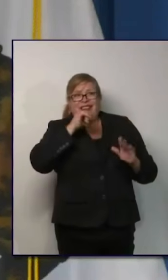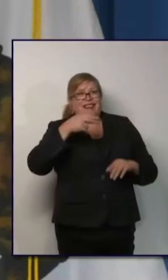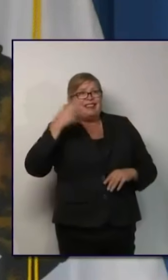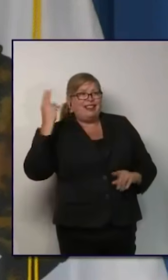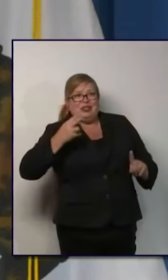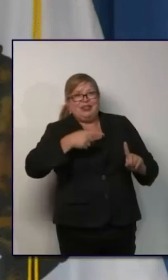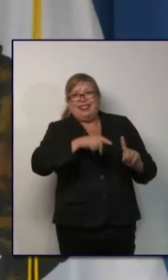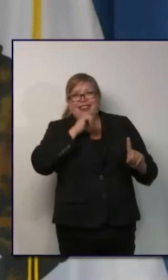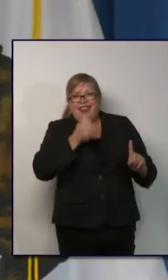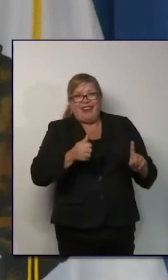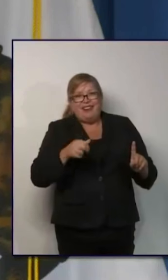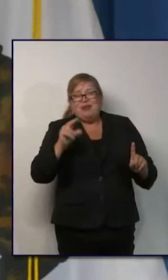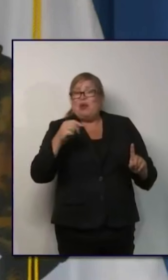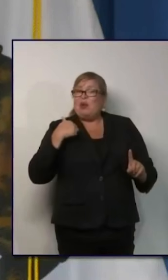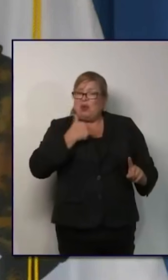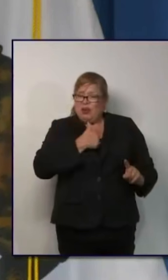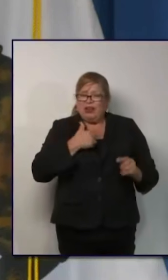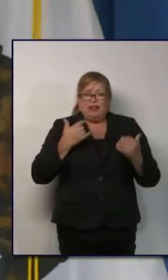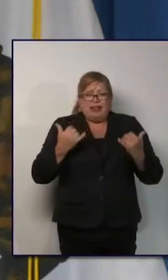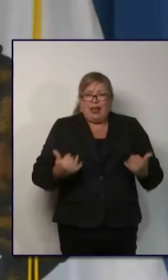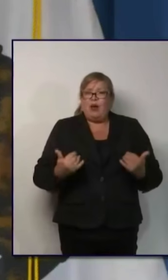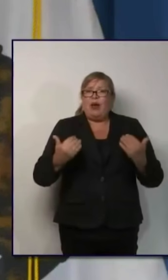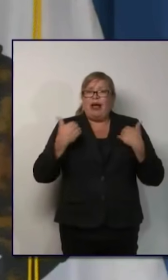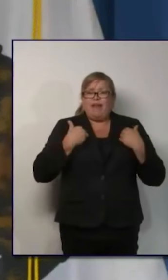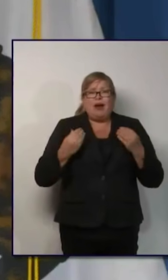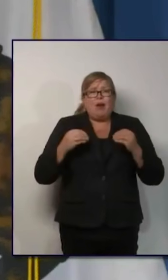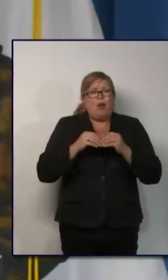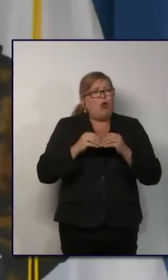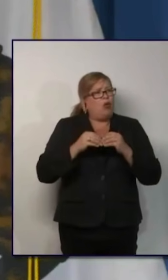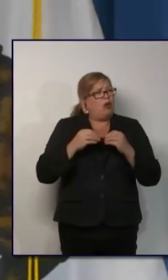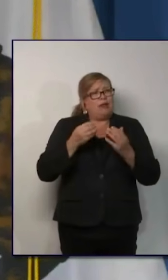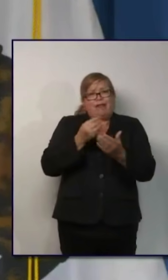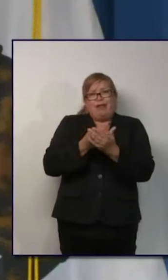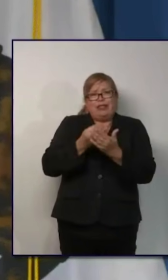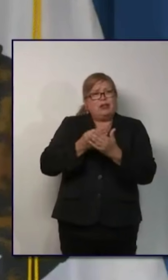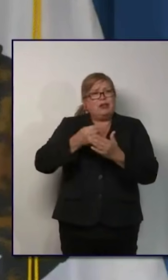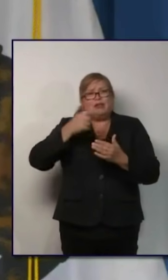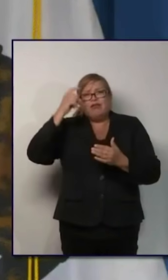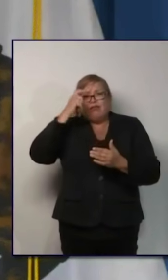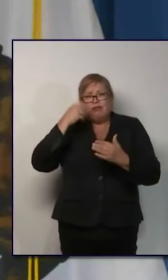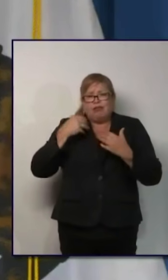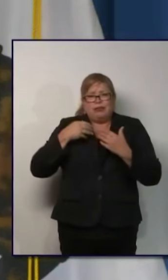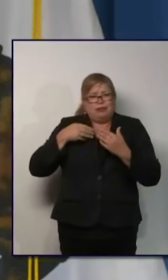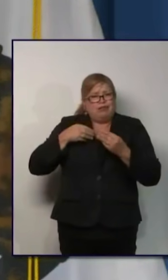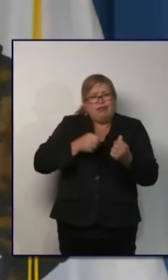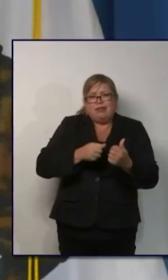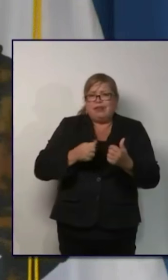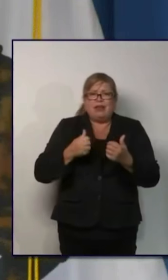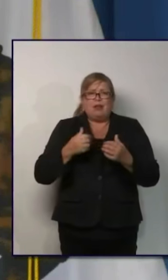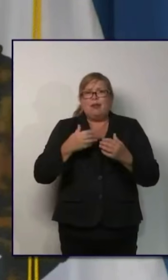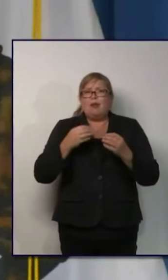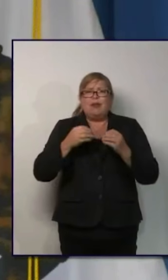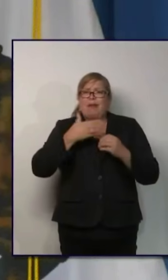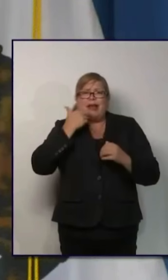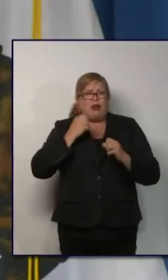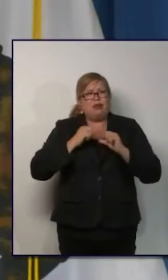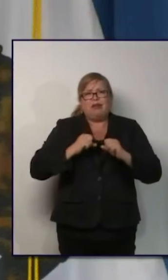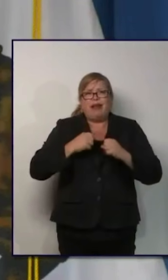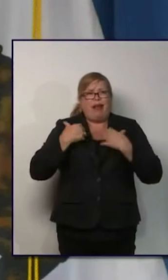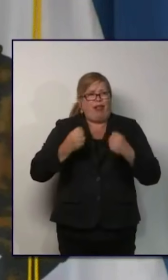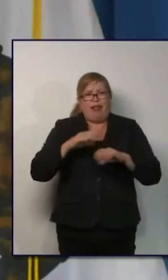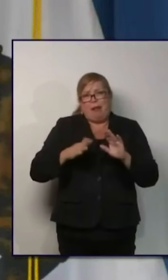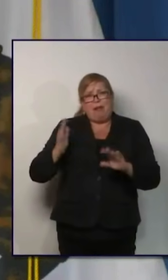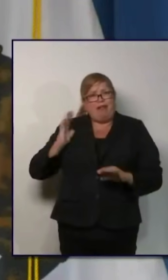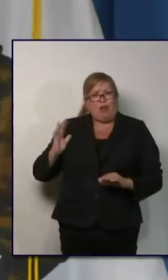come in more fiscal, with more fiscal health than we have in the past into this recession with